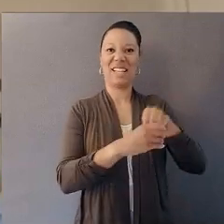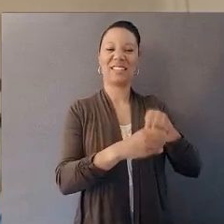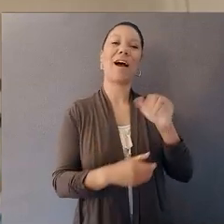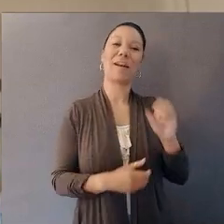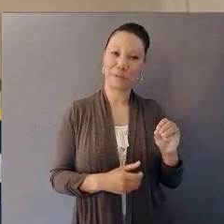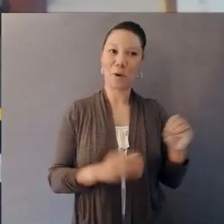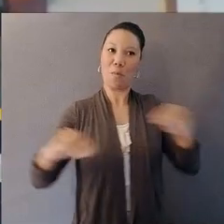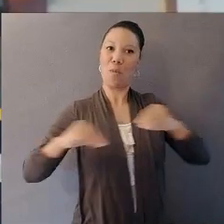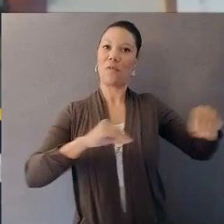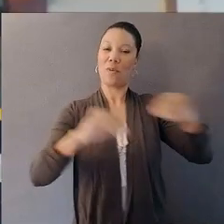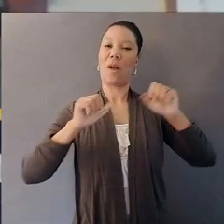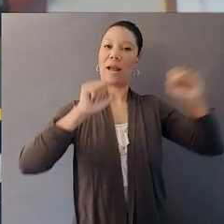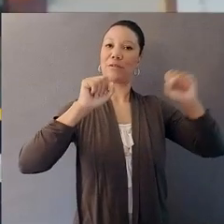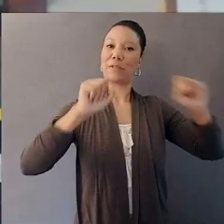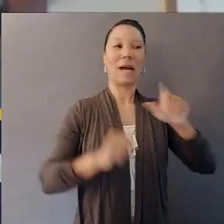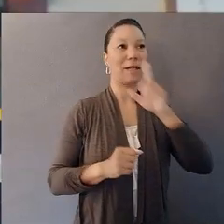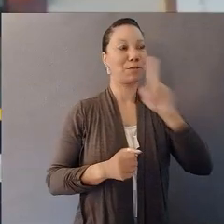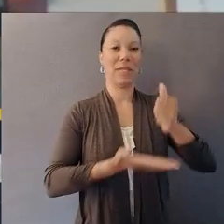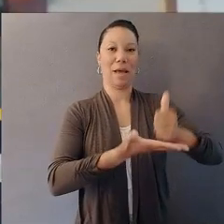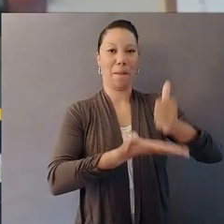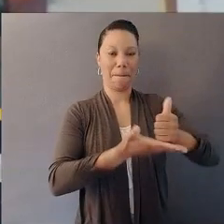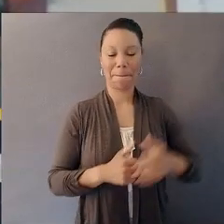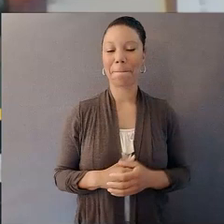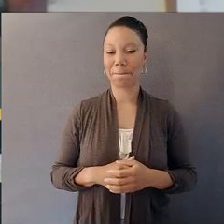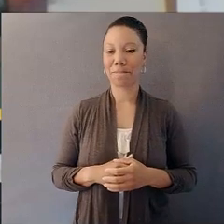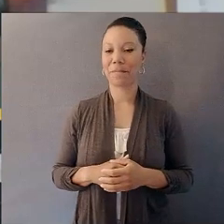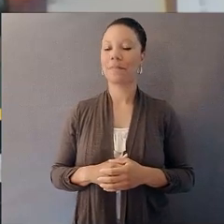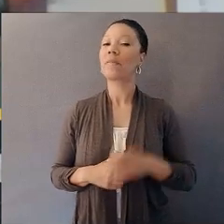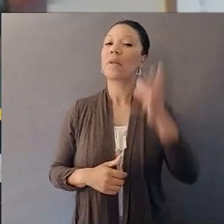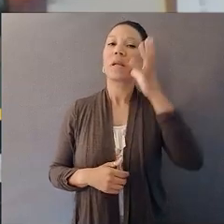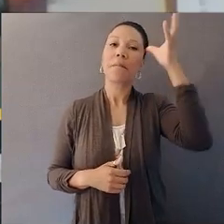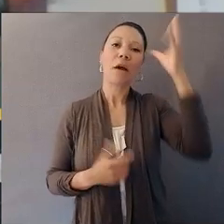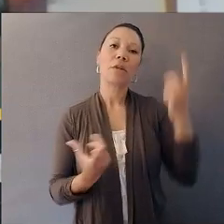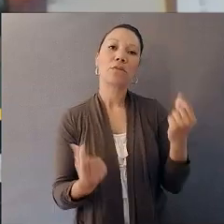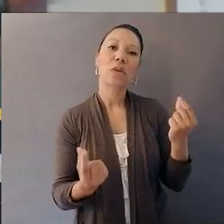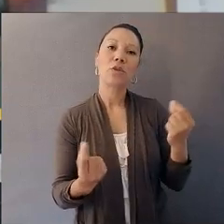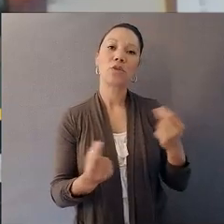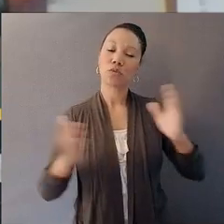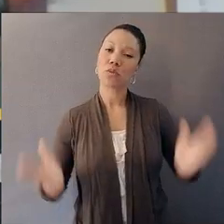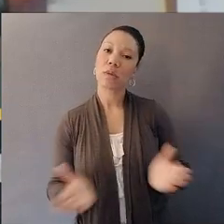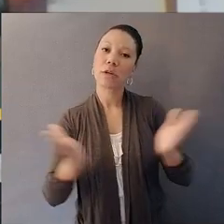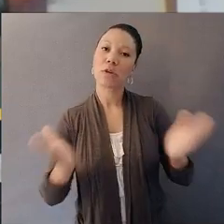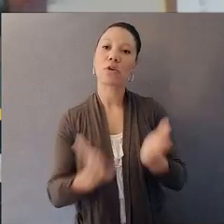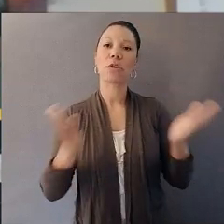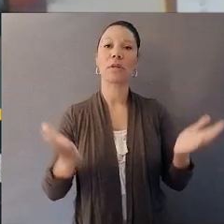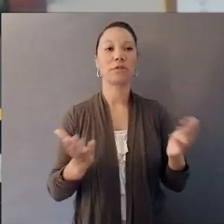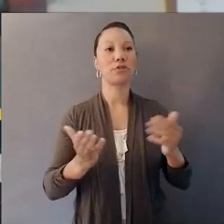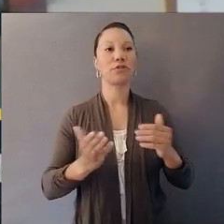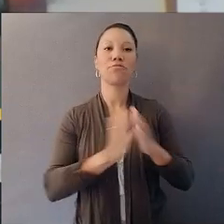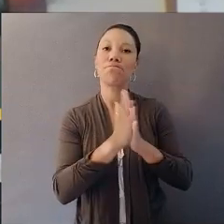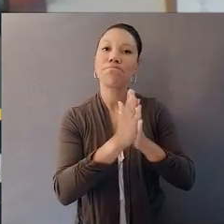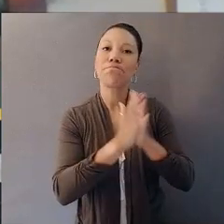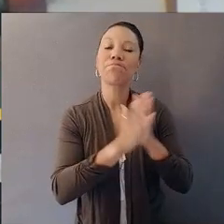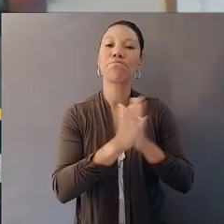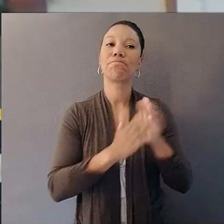helpful. So what can parents do to help encourage or motivate their children to get up and